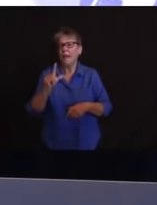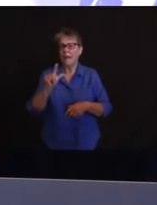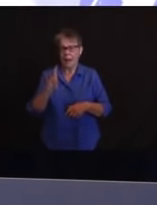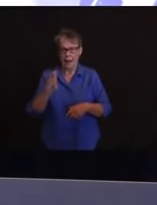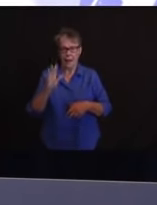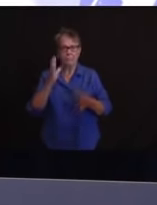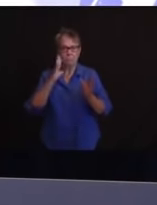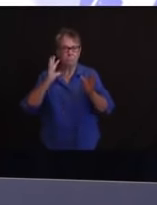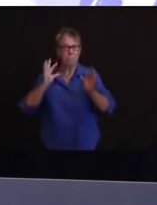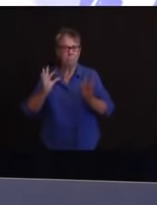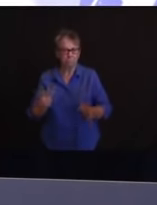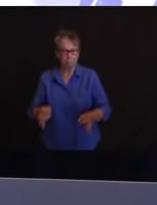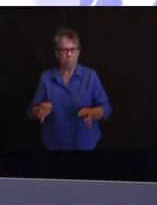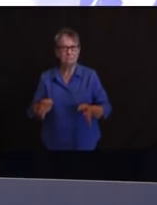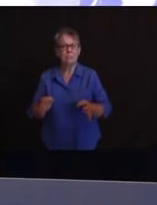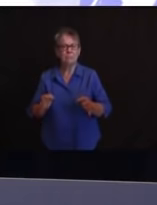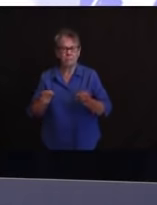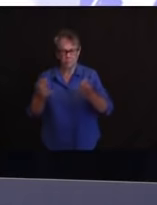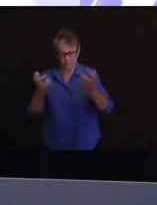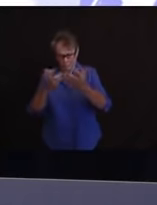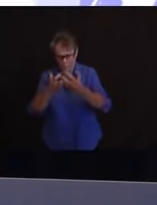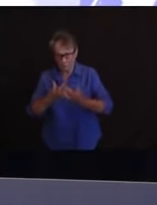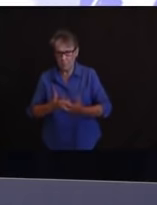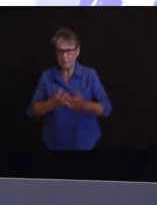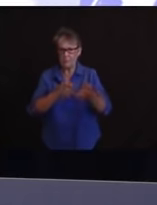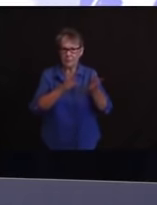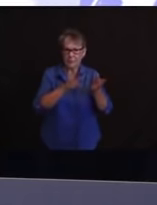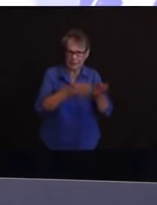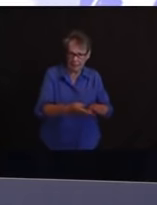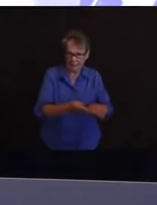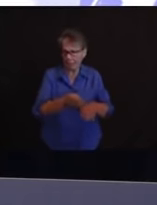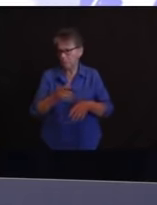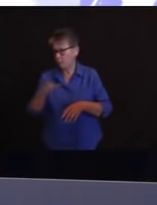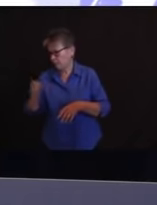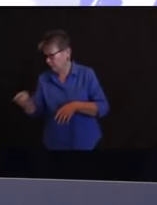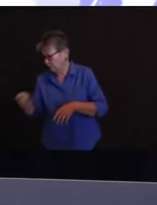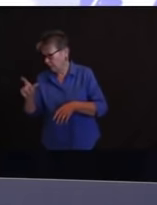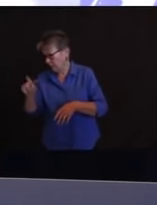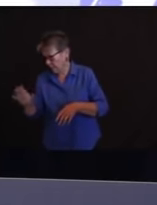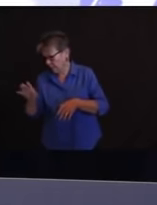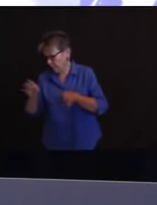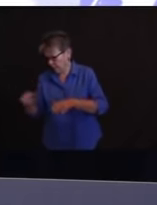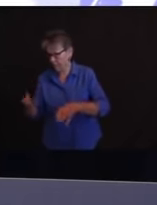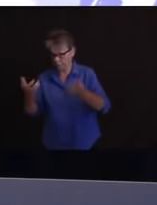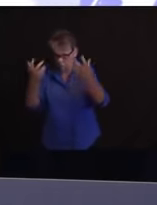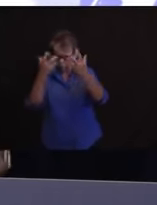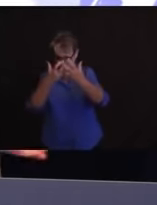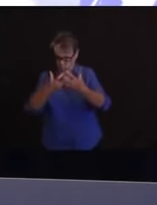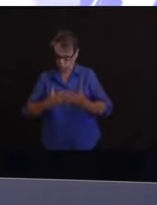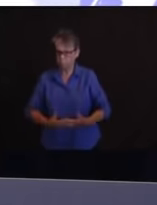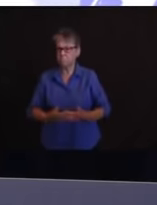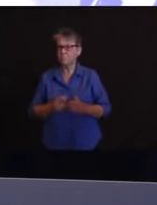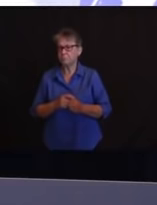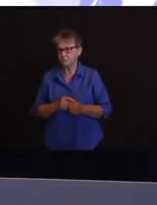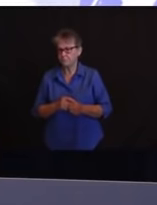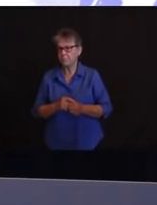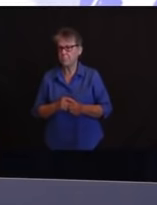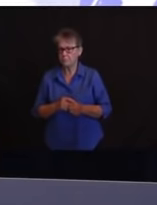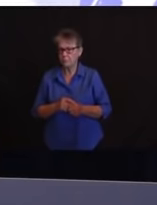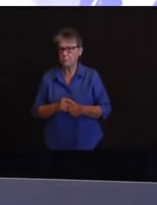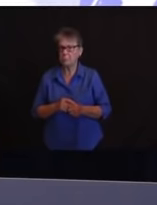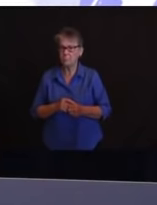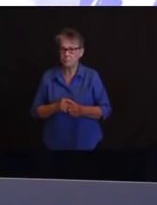the death certificate, verified with the death certificate. So some of them could be from